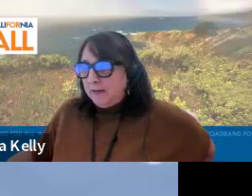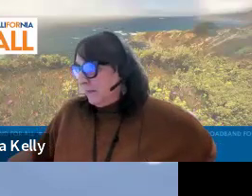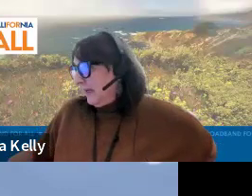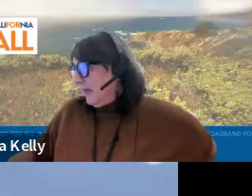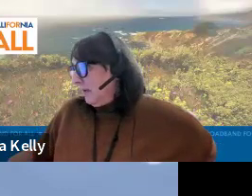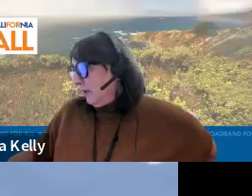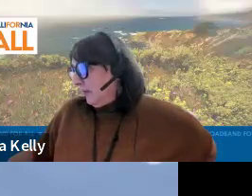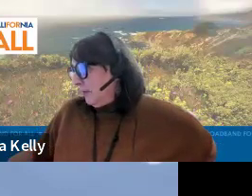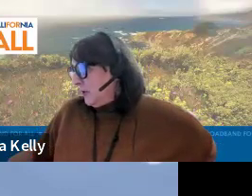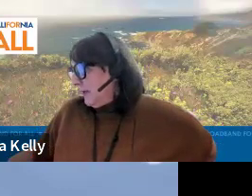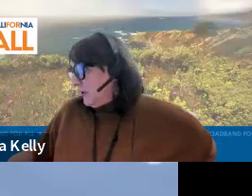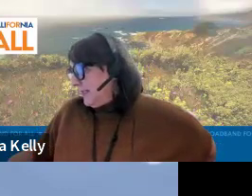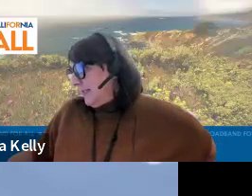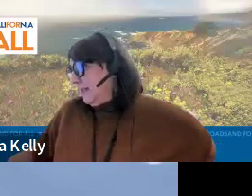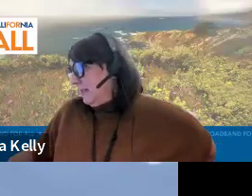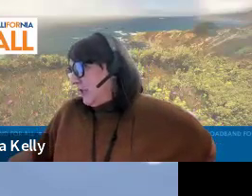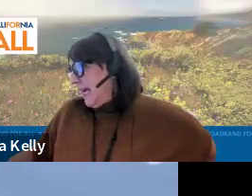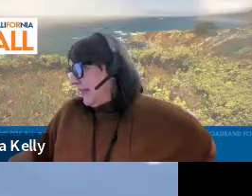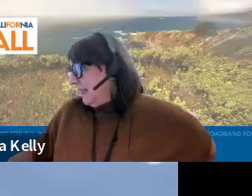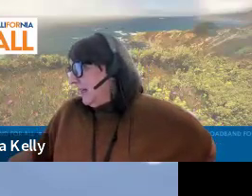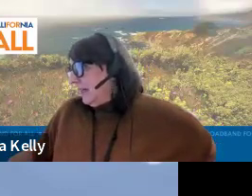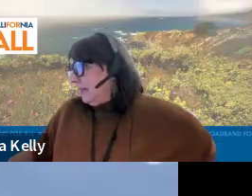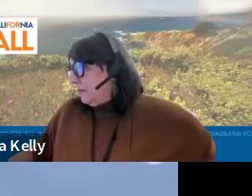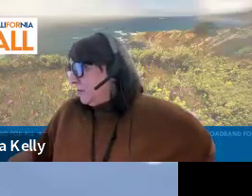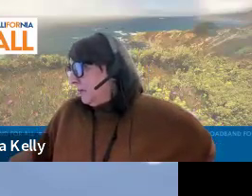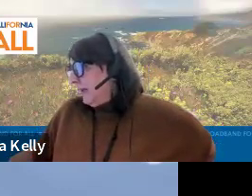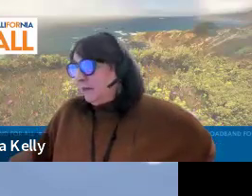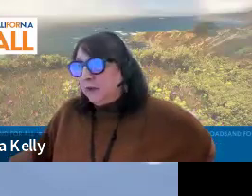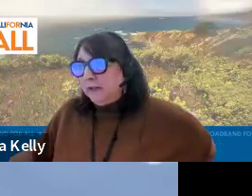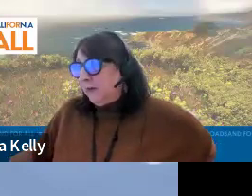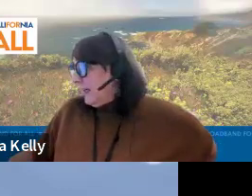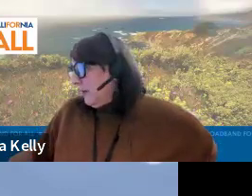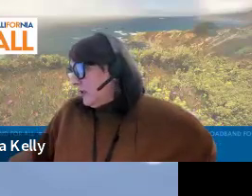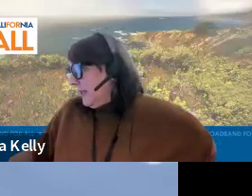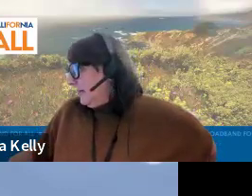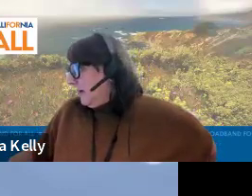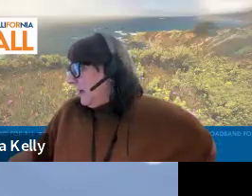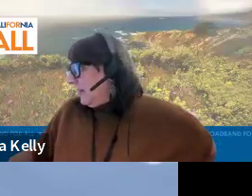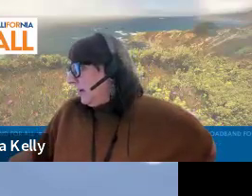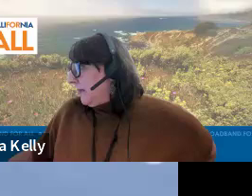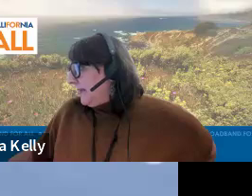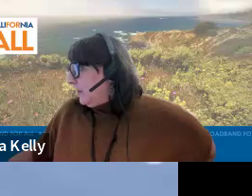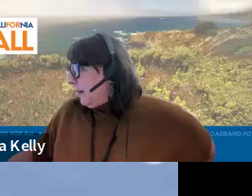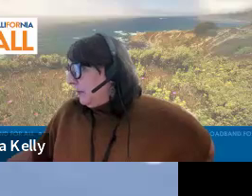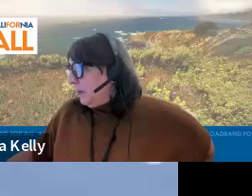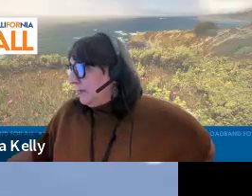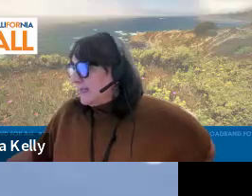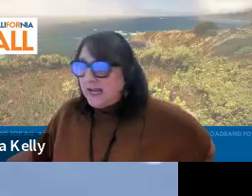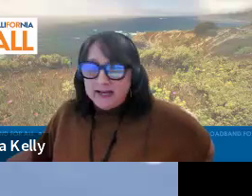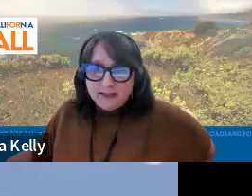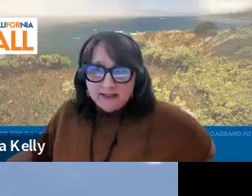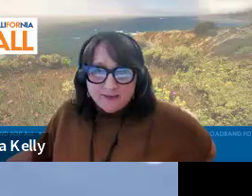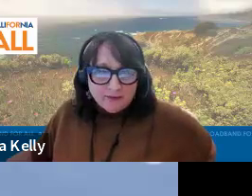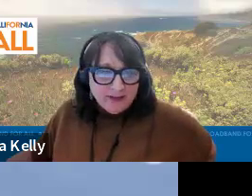or also put your questions in chat. So we'd like looking for any questions on the capacity grant